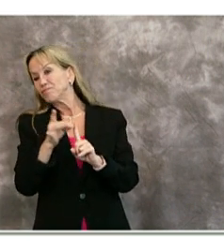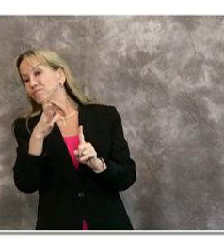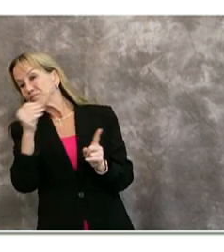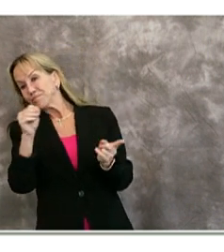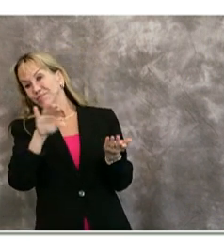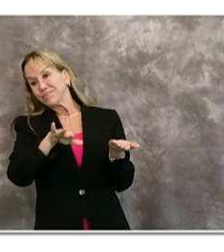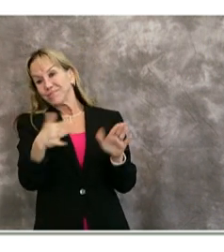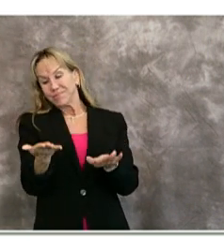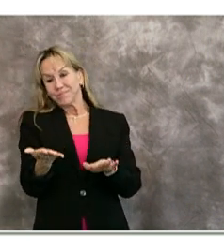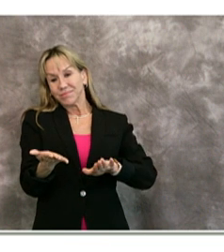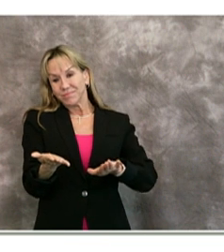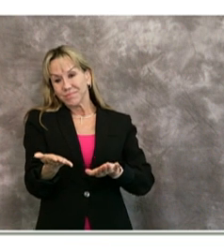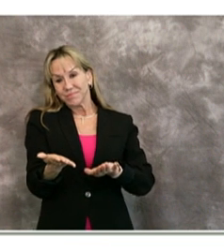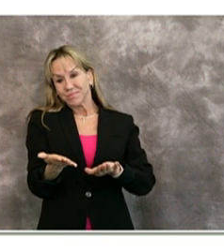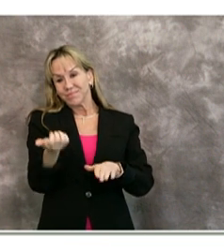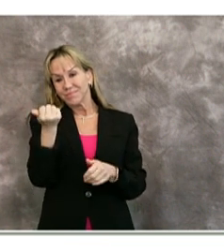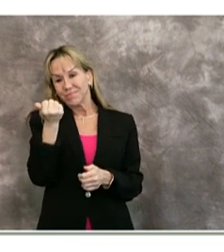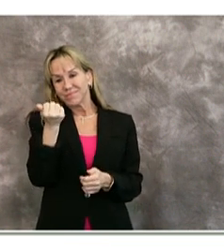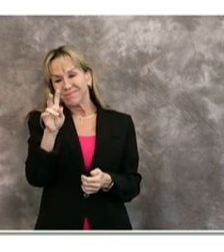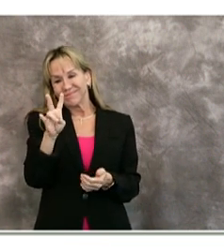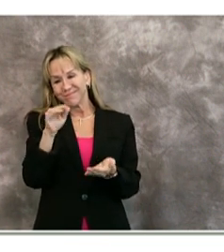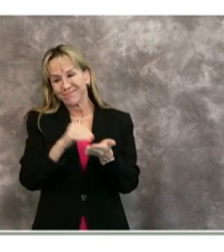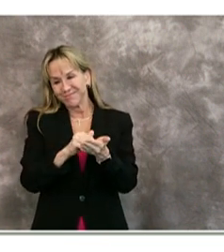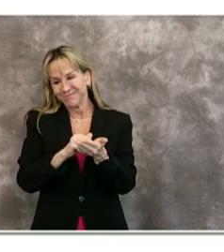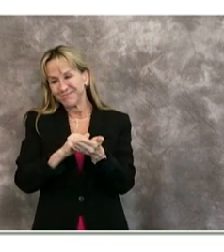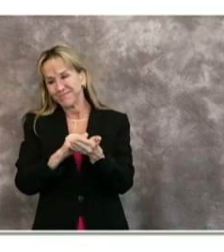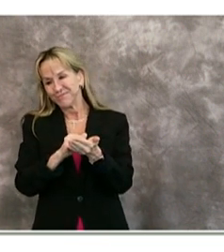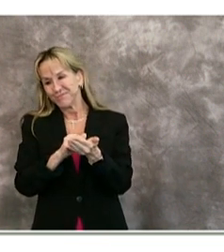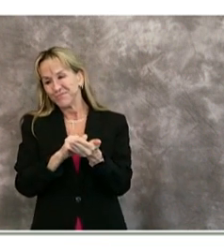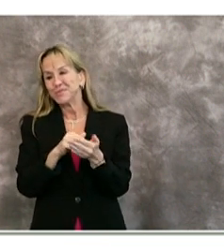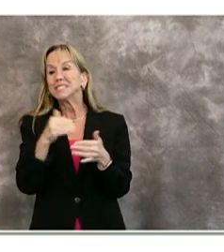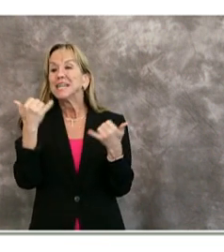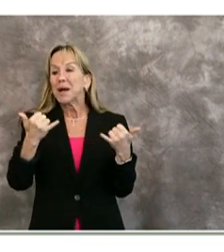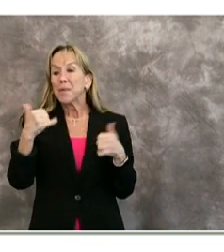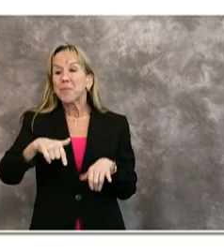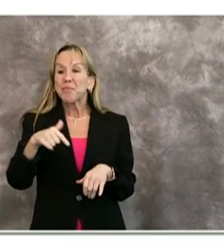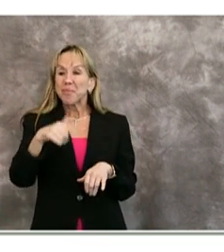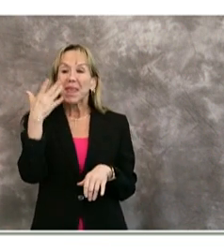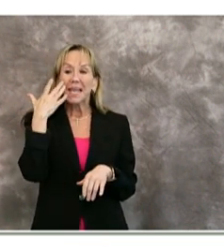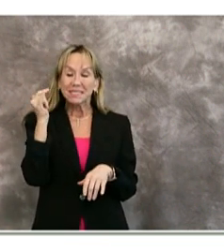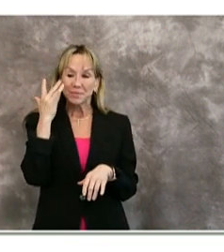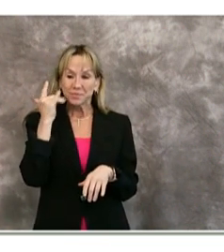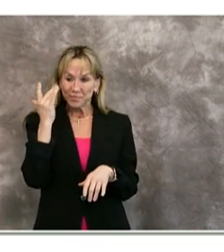5,203 deaths. Today, the County of San Diego is reporting